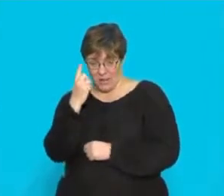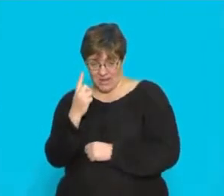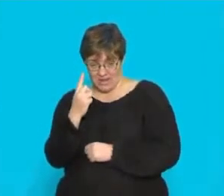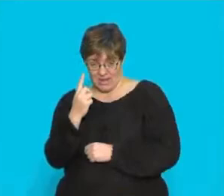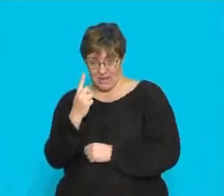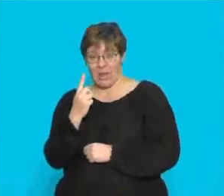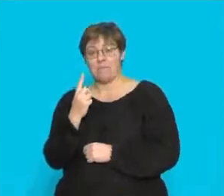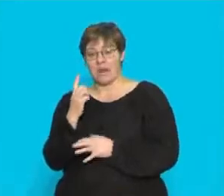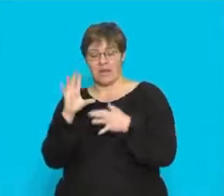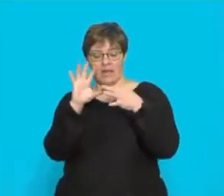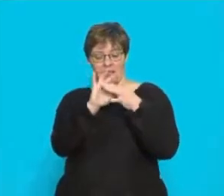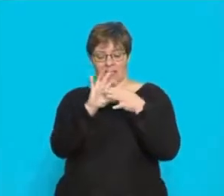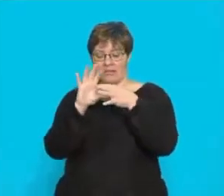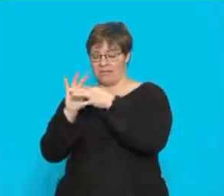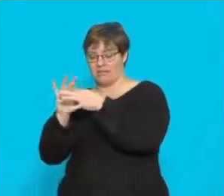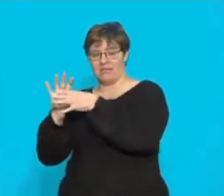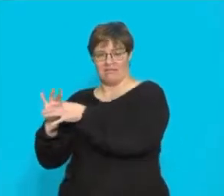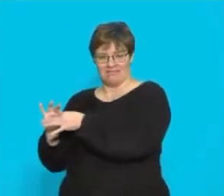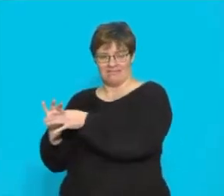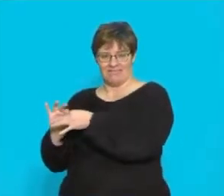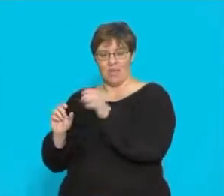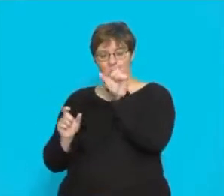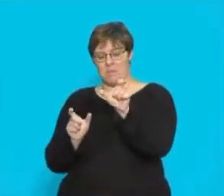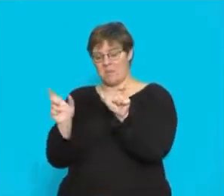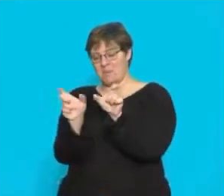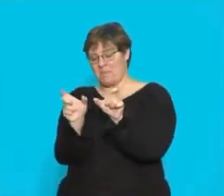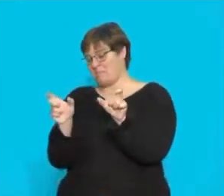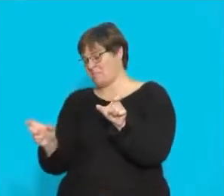then they joined to each other. So it's one like